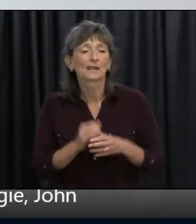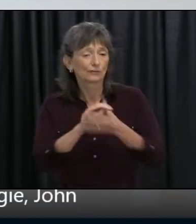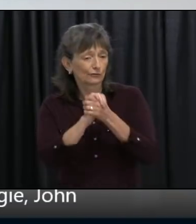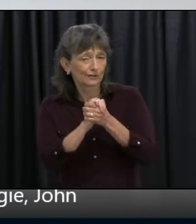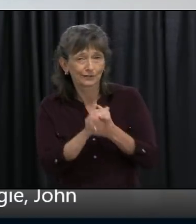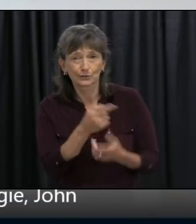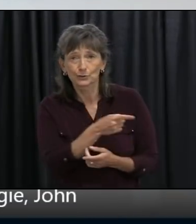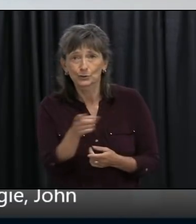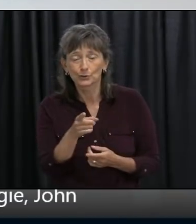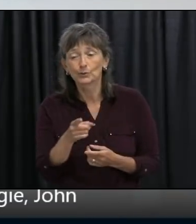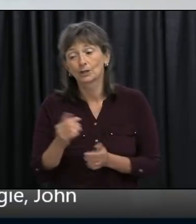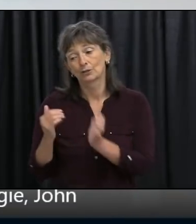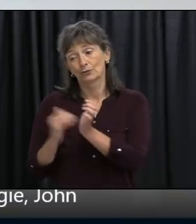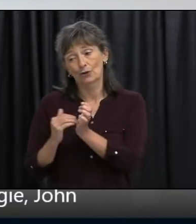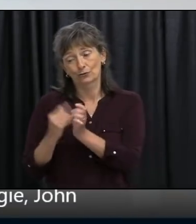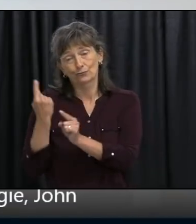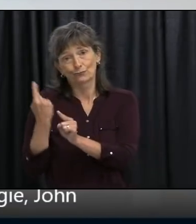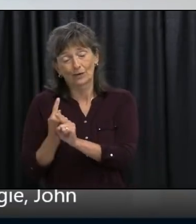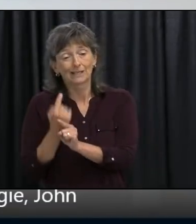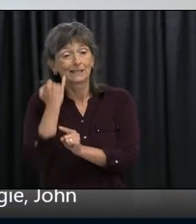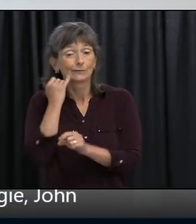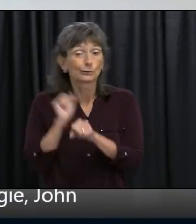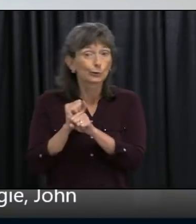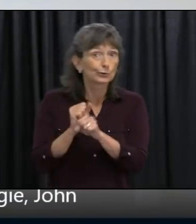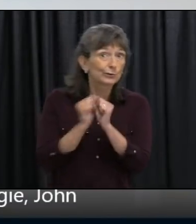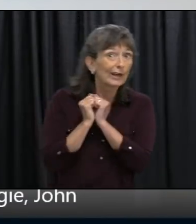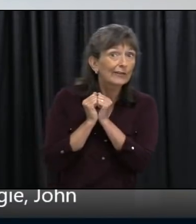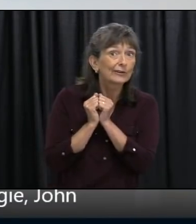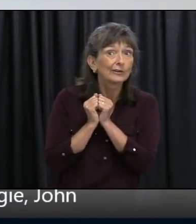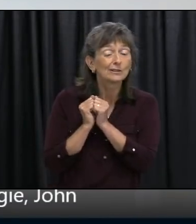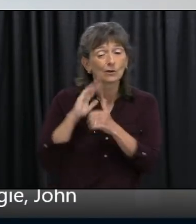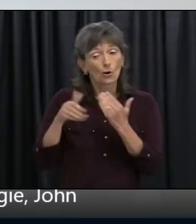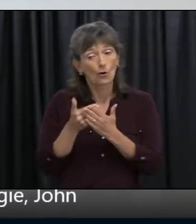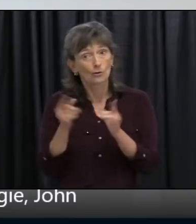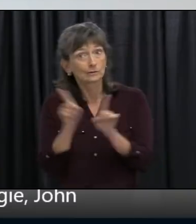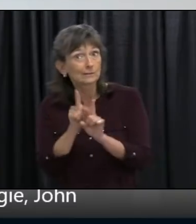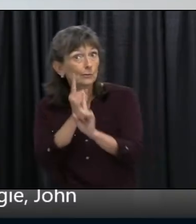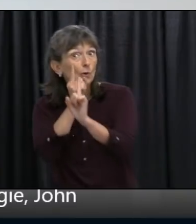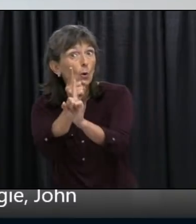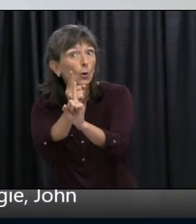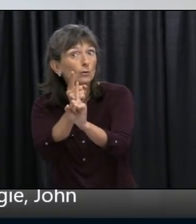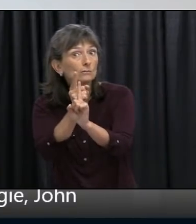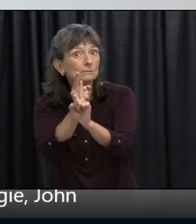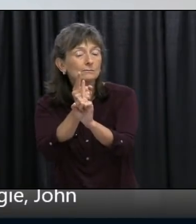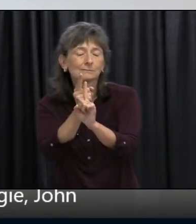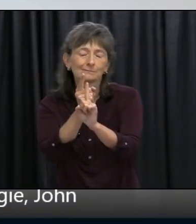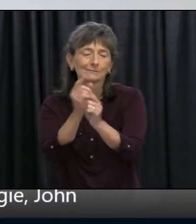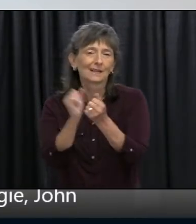when we put our minds to it and work together and pull in the same direction, things go well.